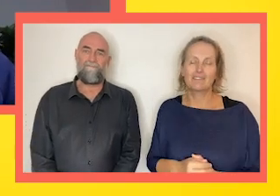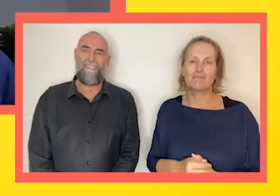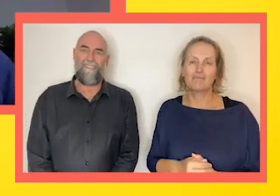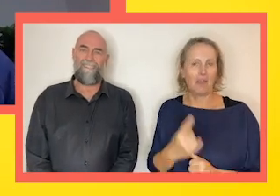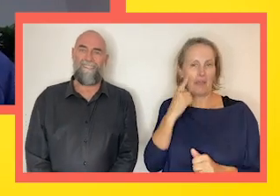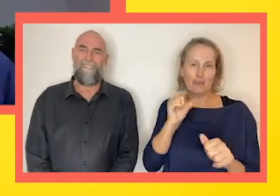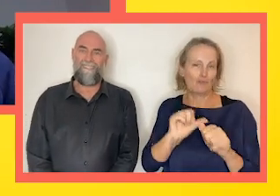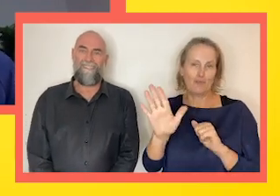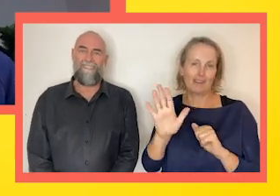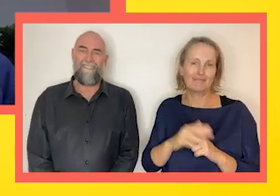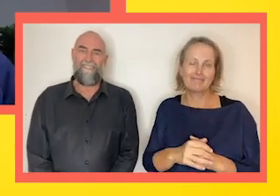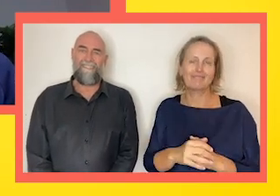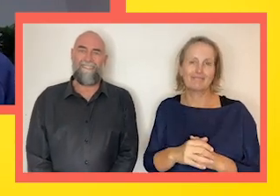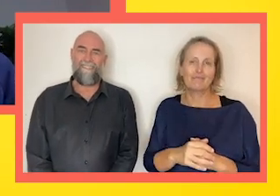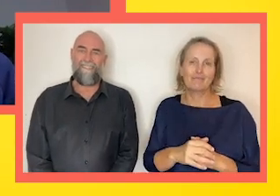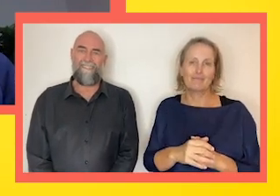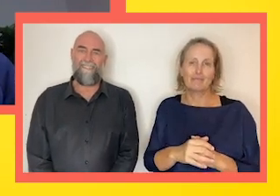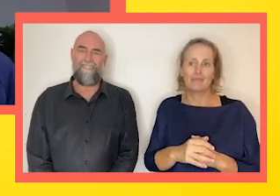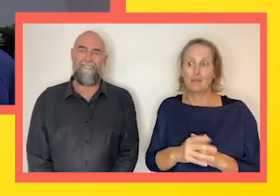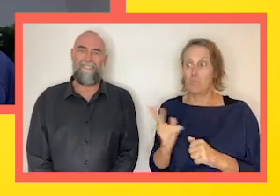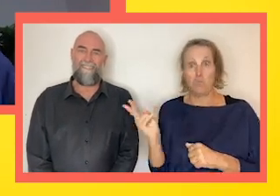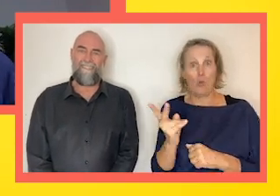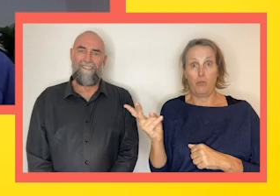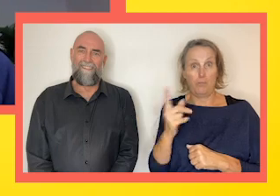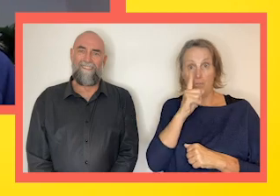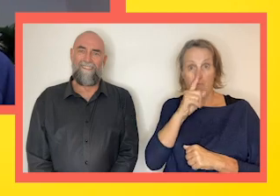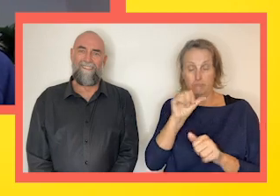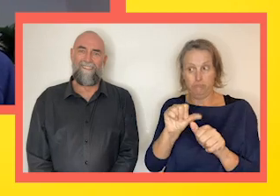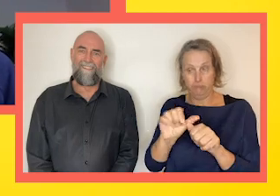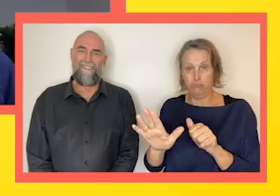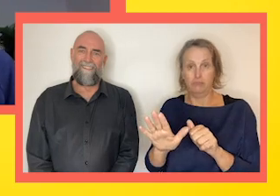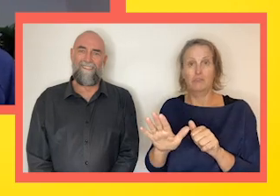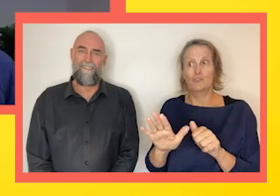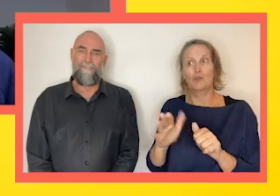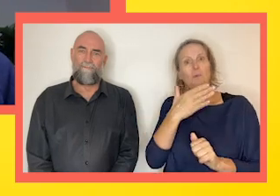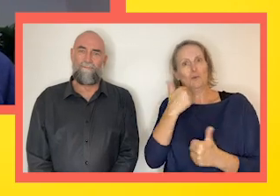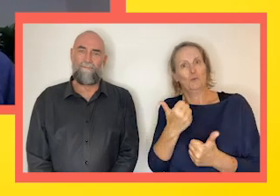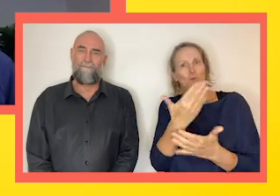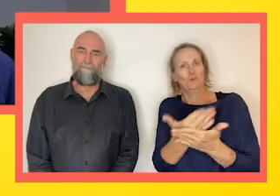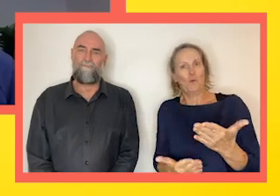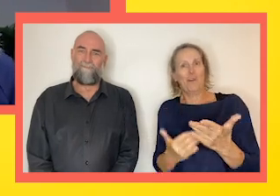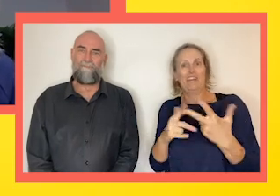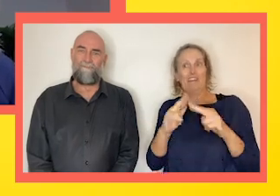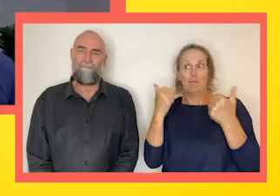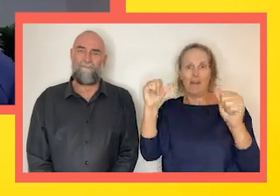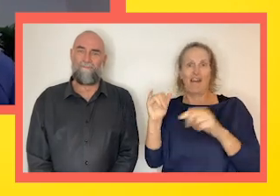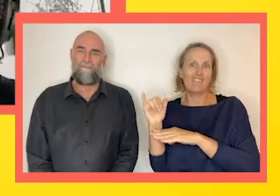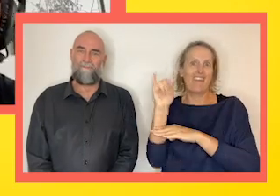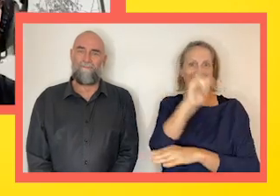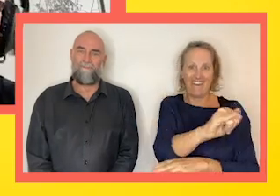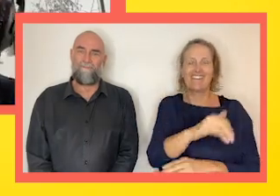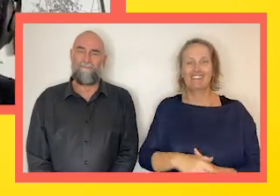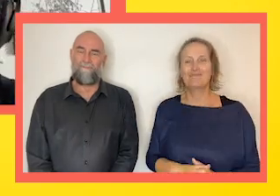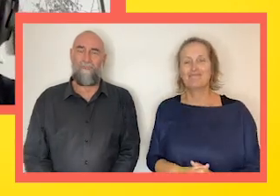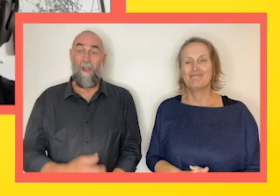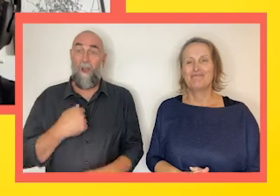I think that would be an awesome story. They're both amazing people, so yeah, that would be really cool. That's very good. I'm looking